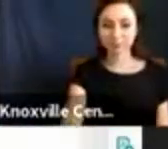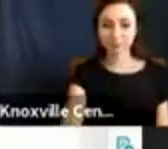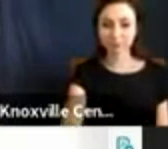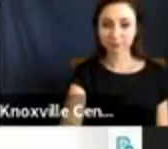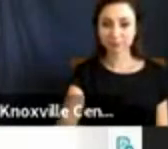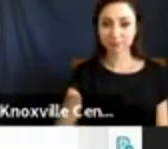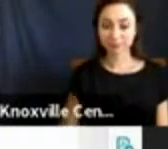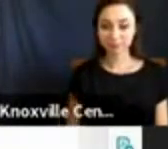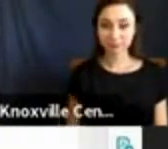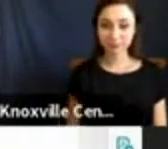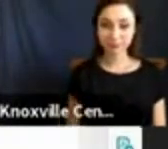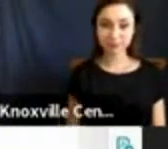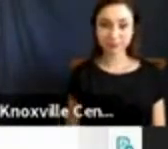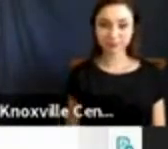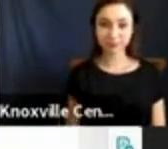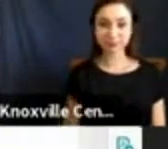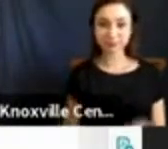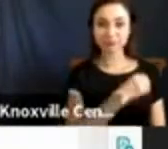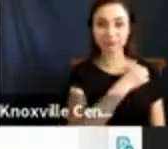It's a,